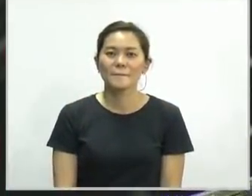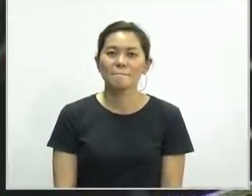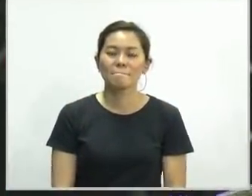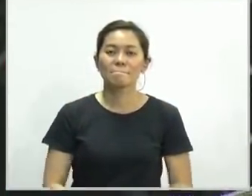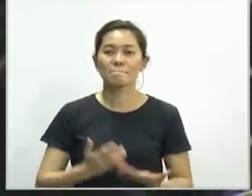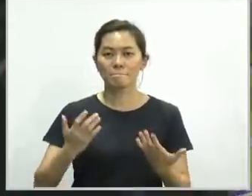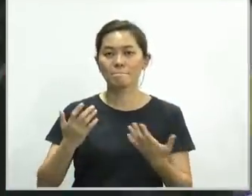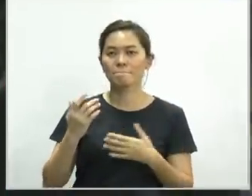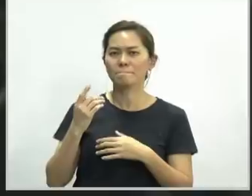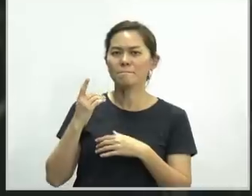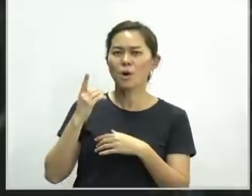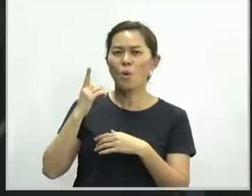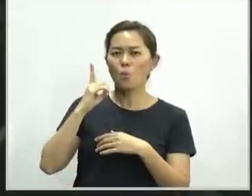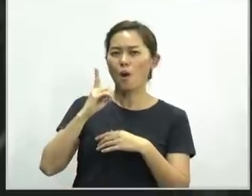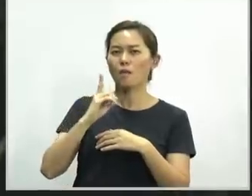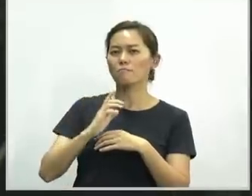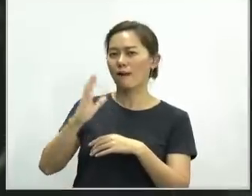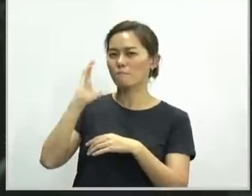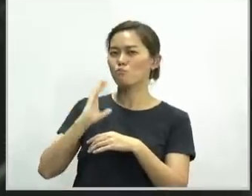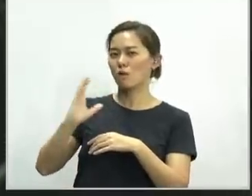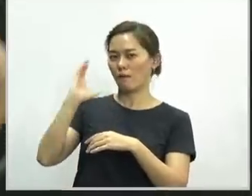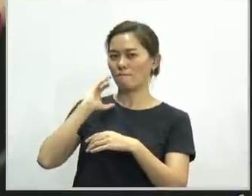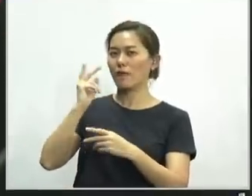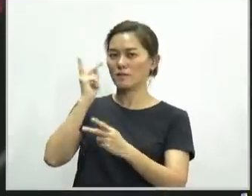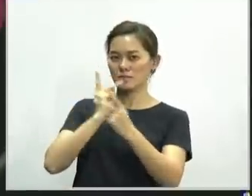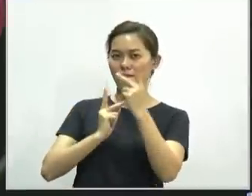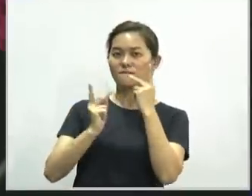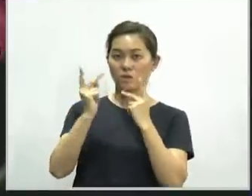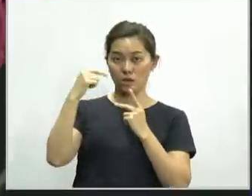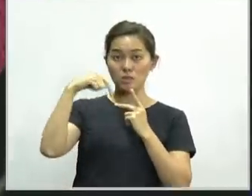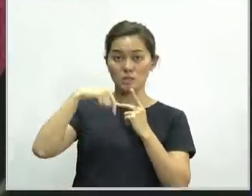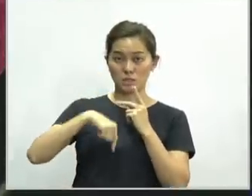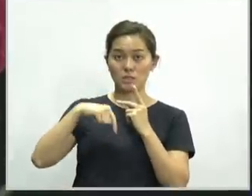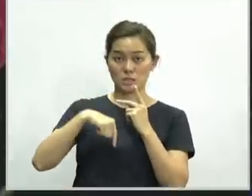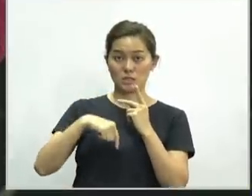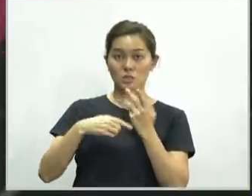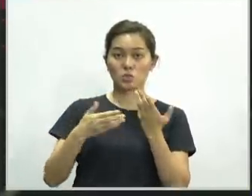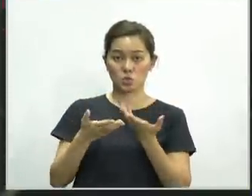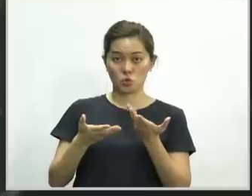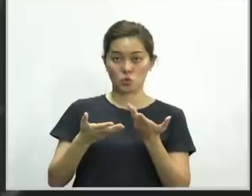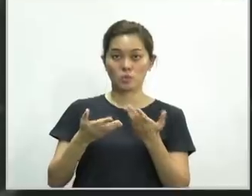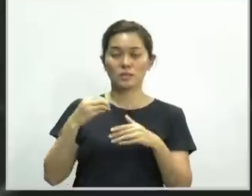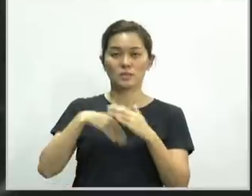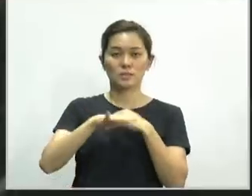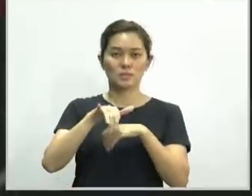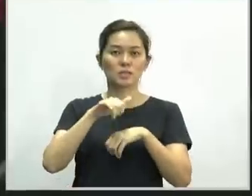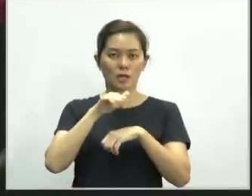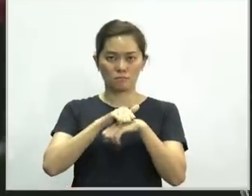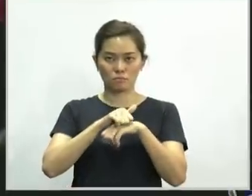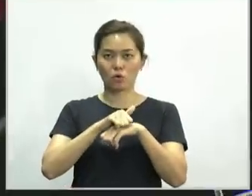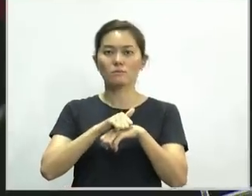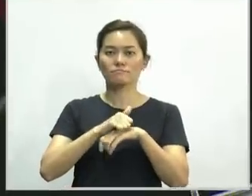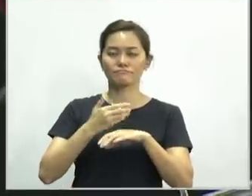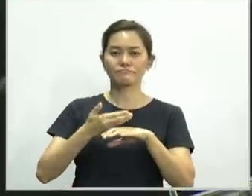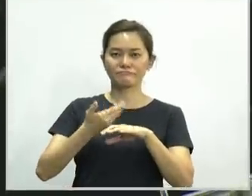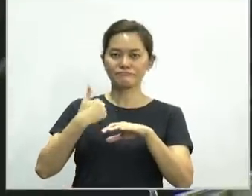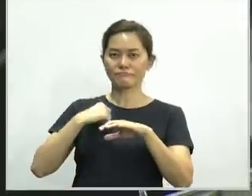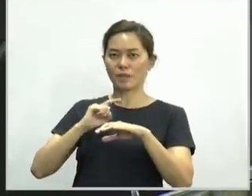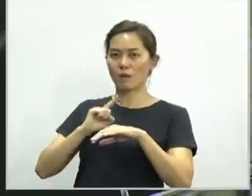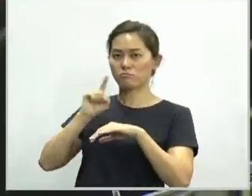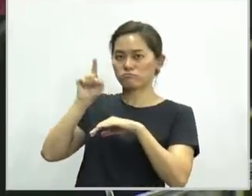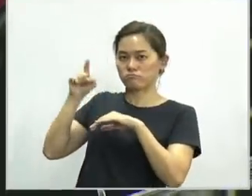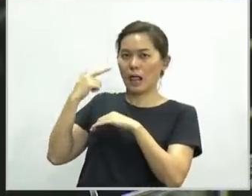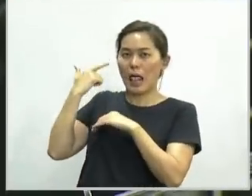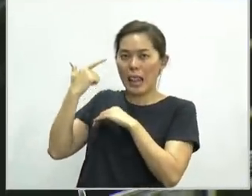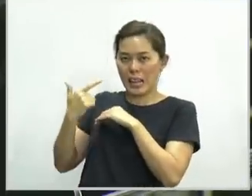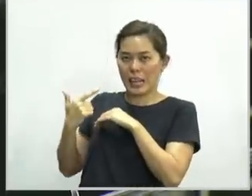On one of my previous visits to Singapore, I was in London on